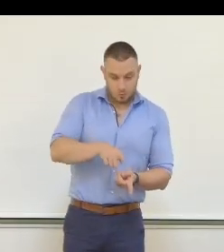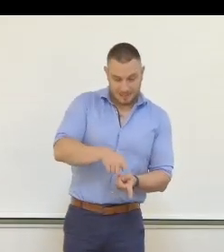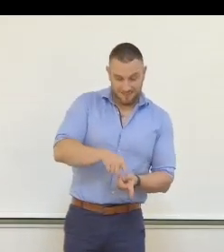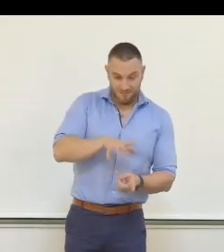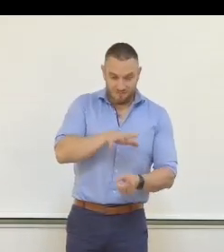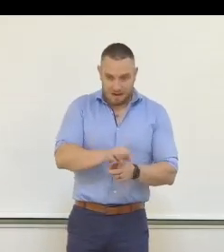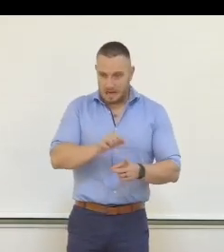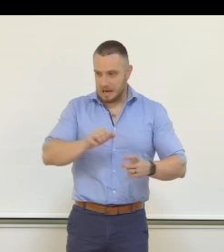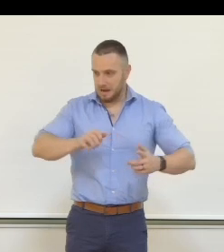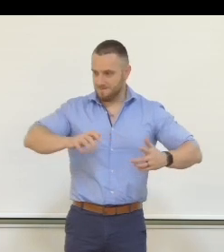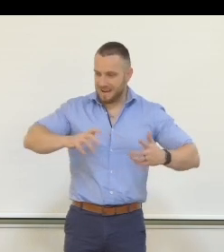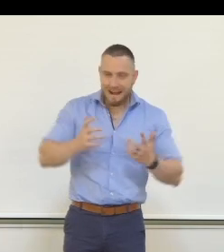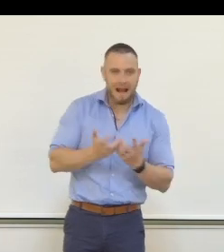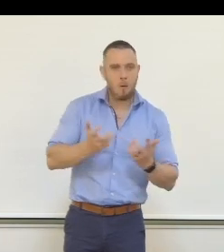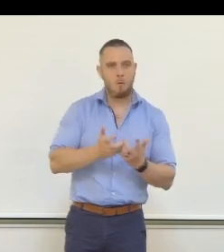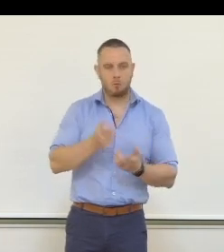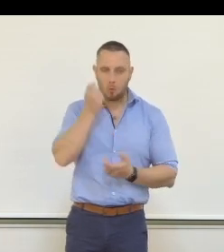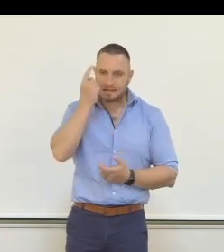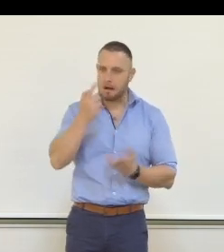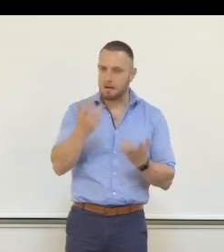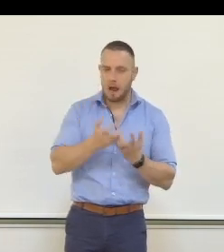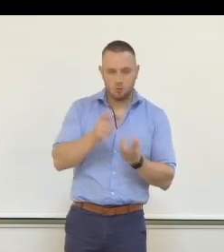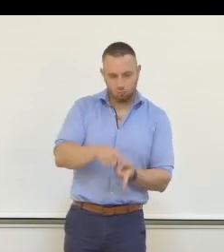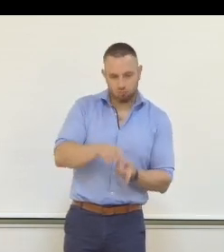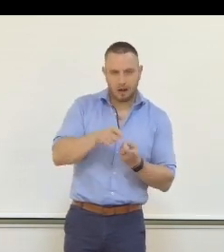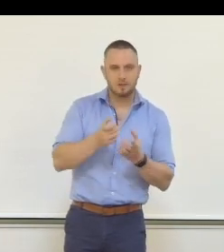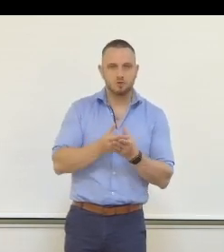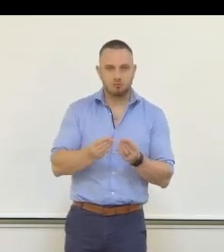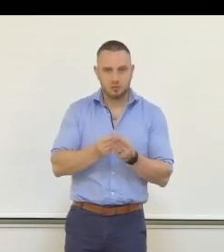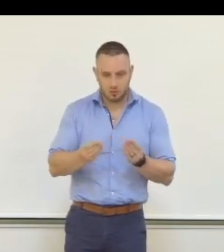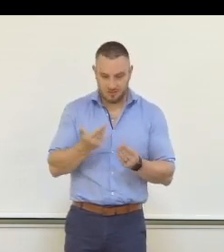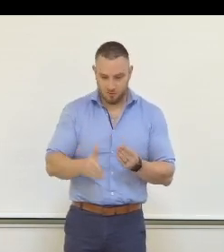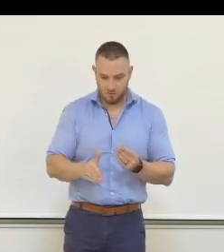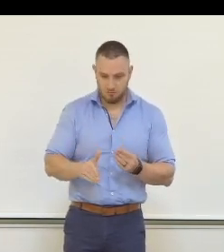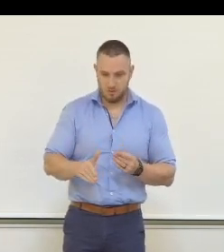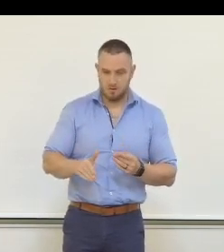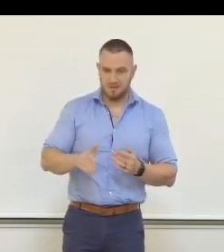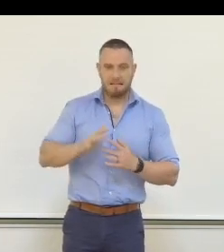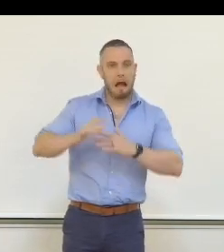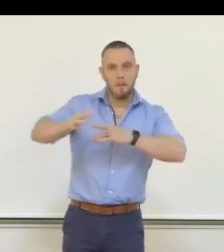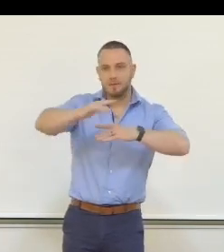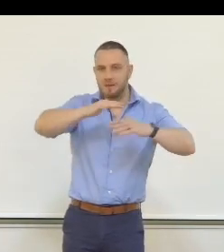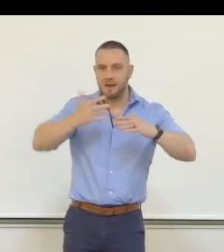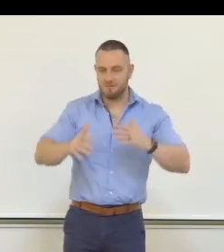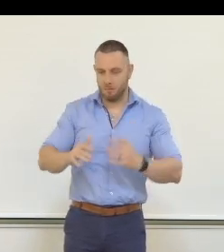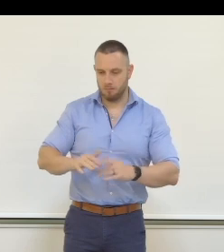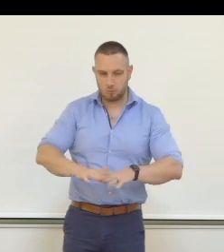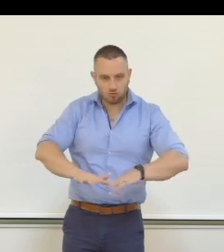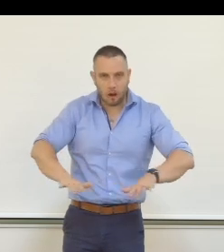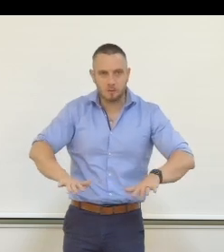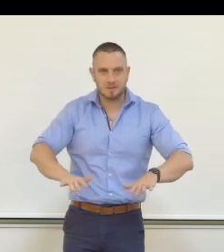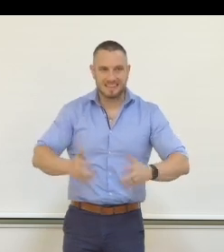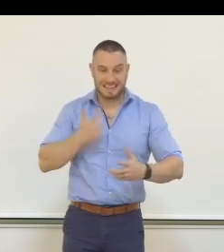find ways to extract resources from the ground and from the atmosphere, and to process them